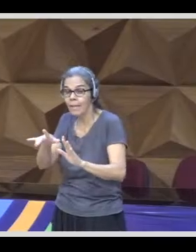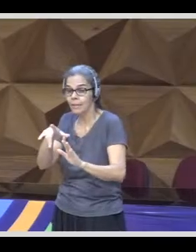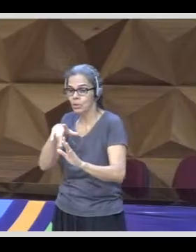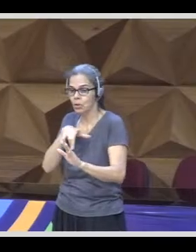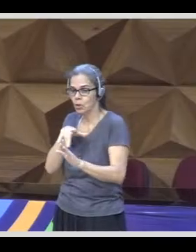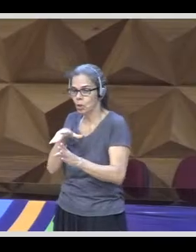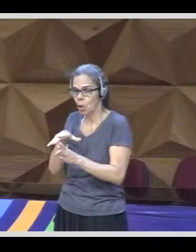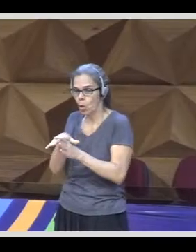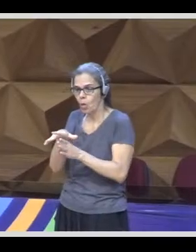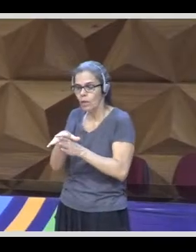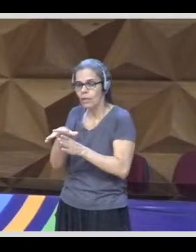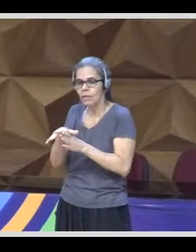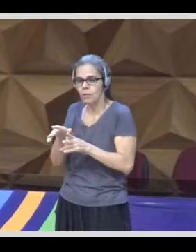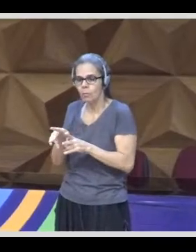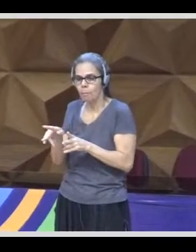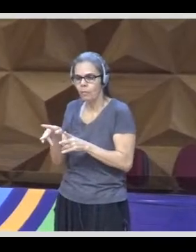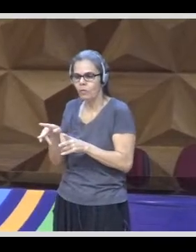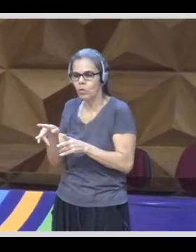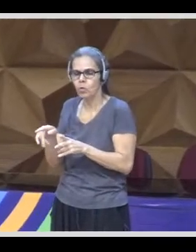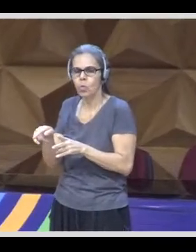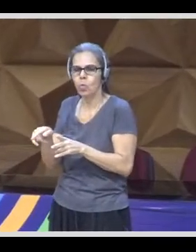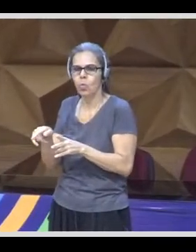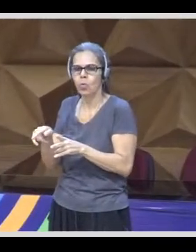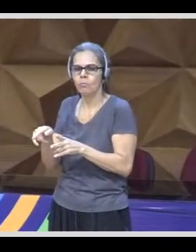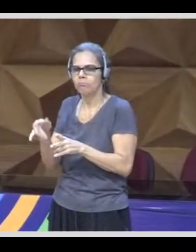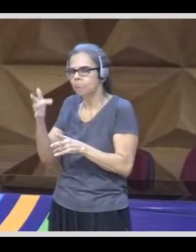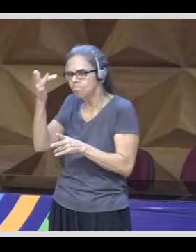conversation. There's no hierarchy officially.